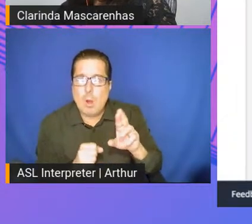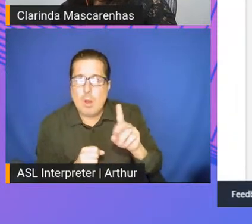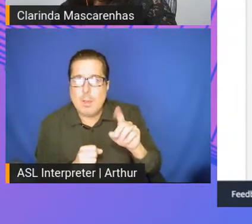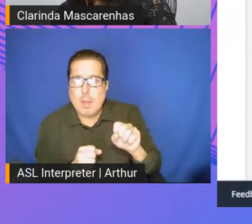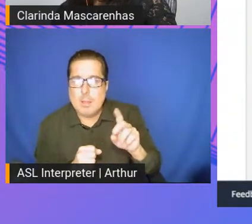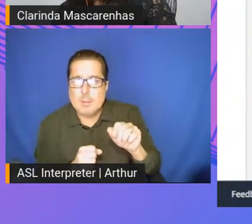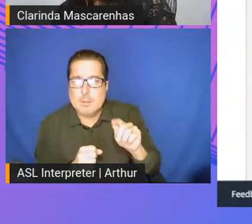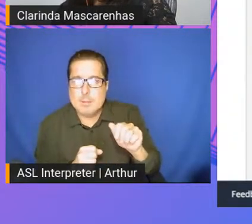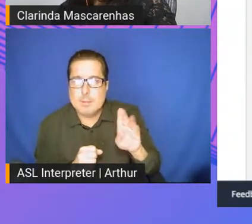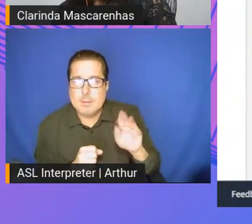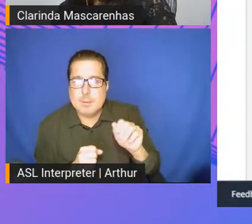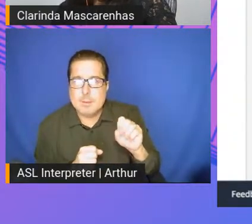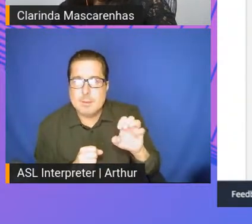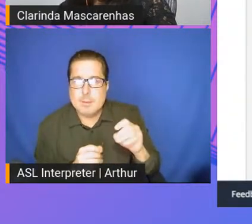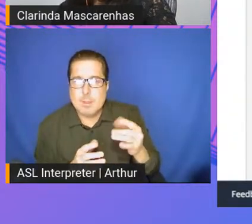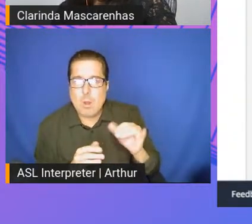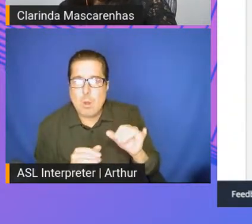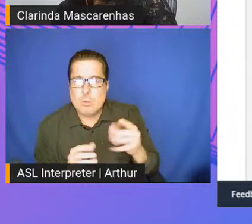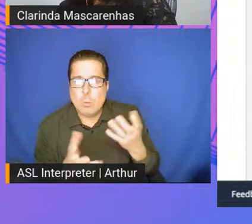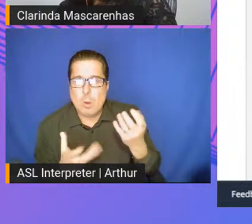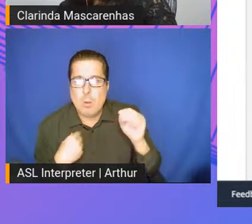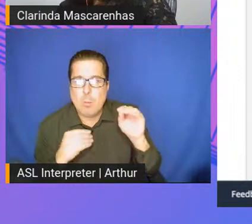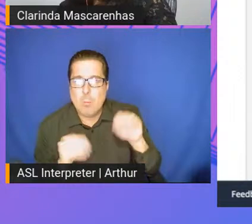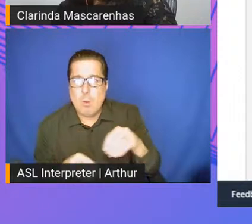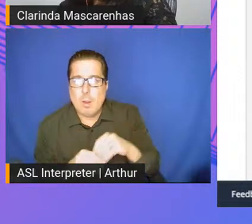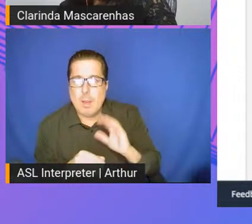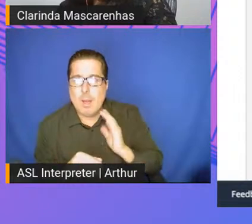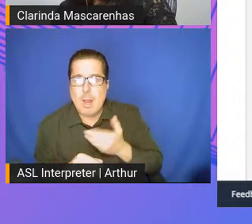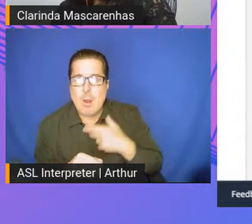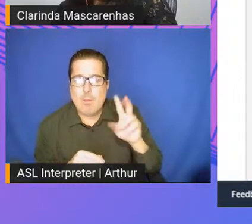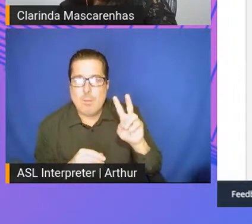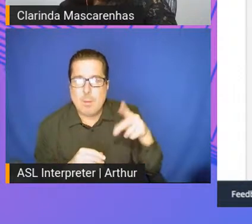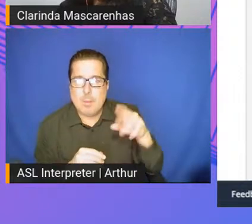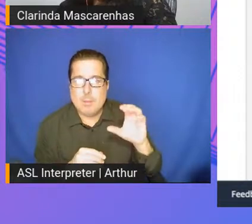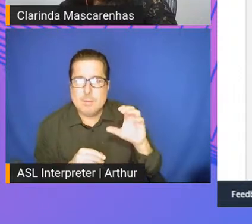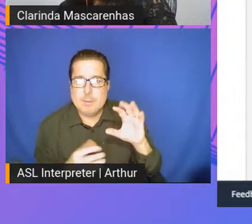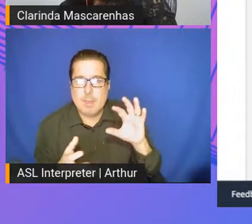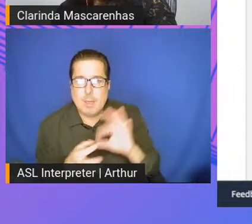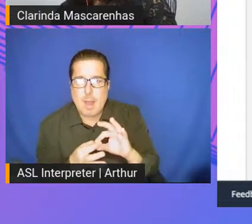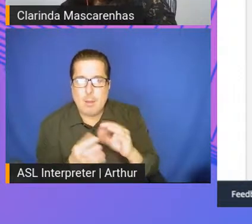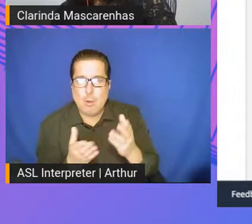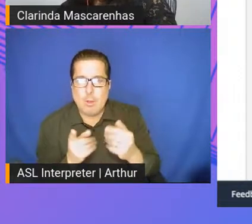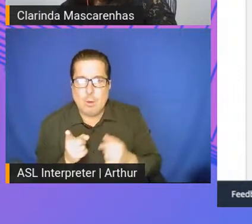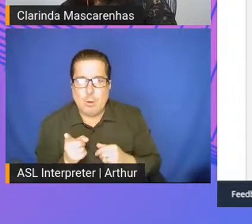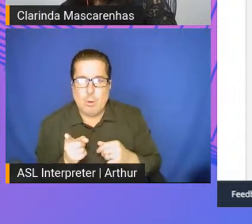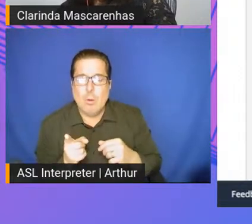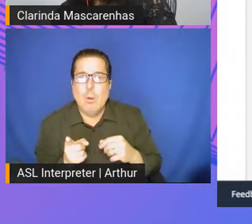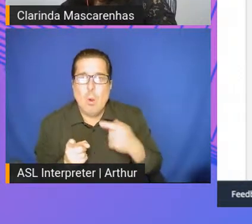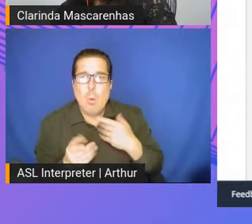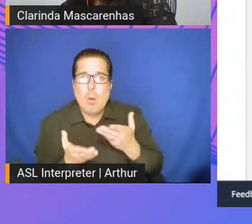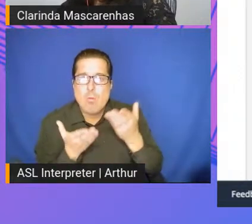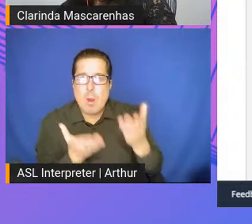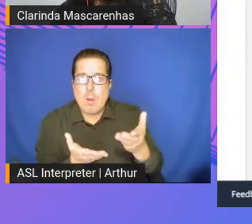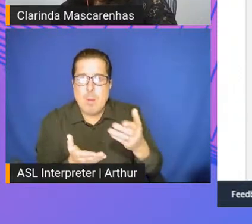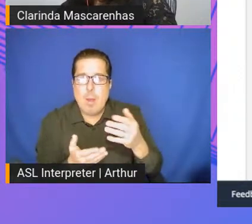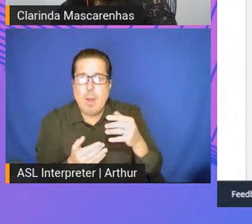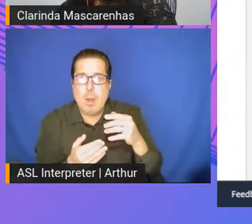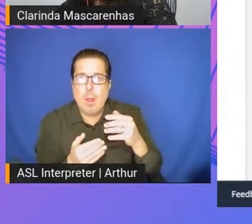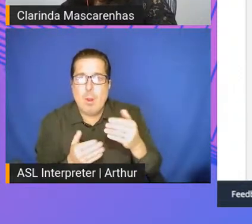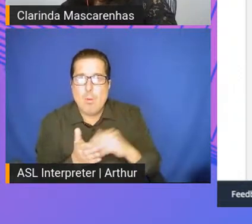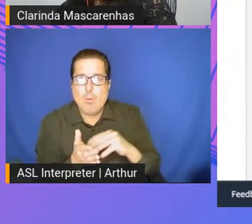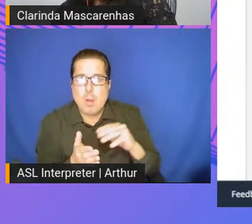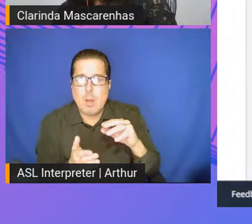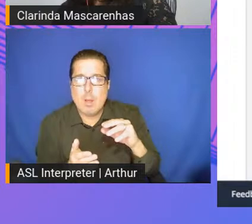And also, which is what we put in our VPC connector here. We recommend 3 subnets for high